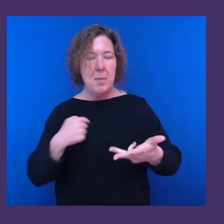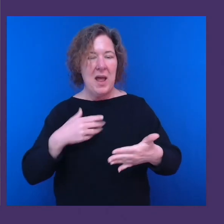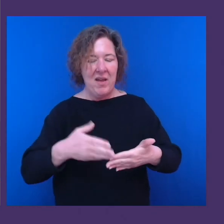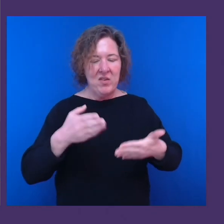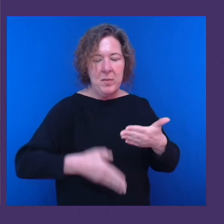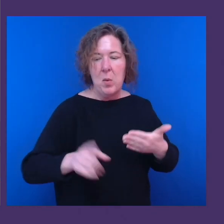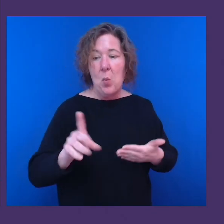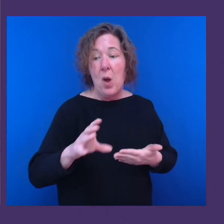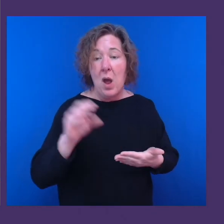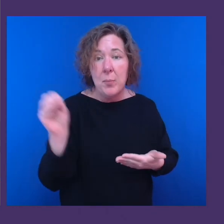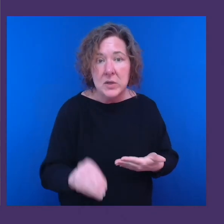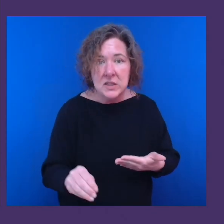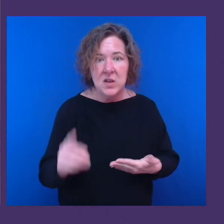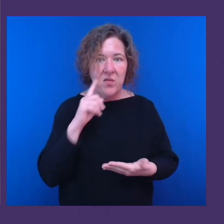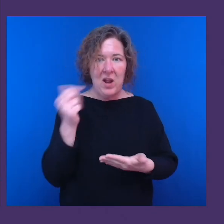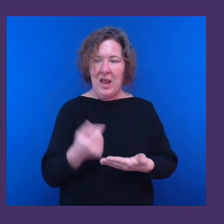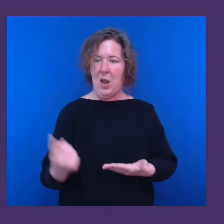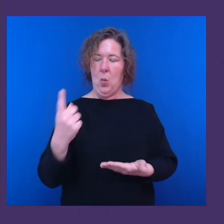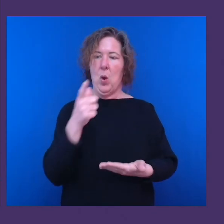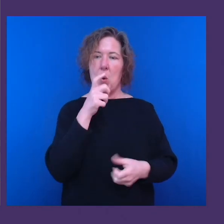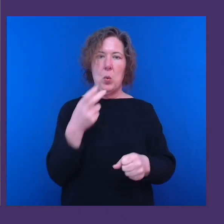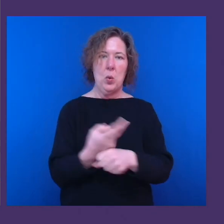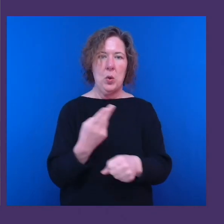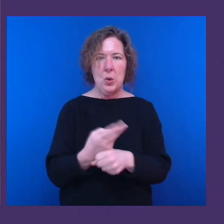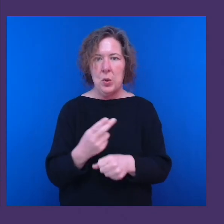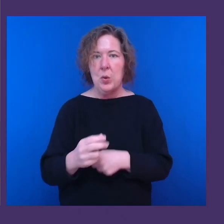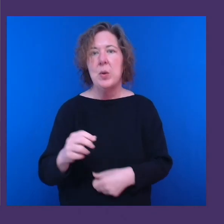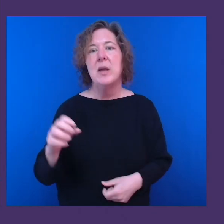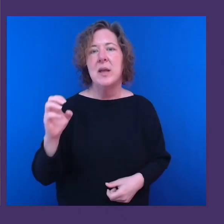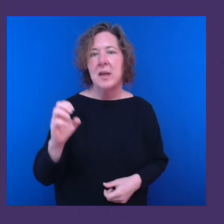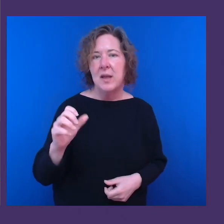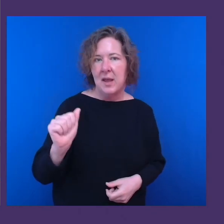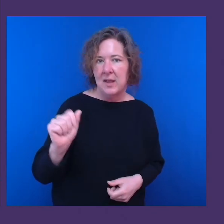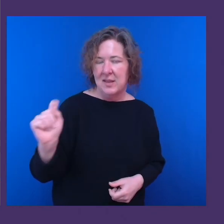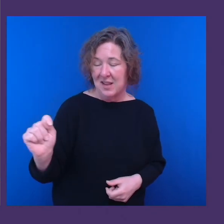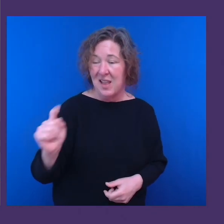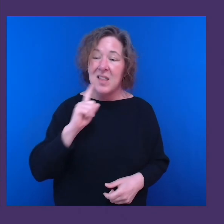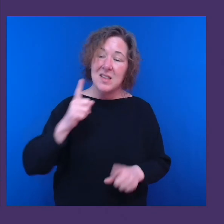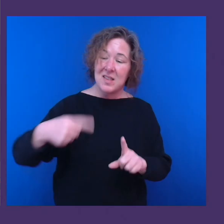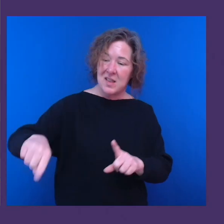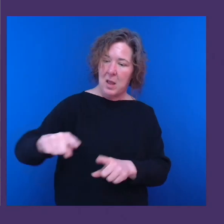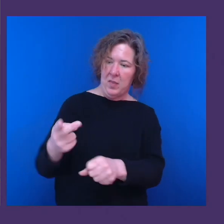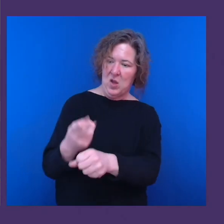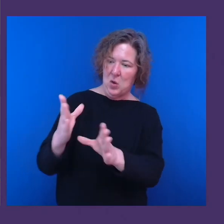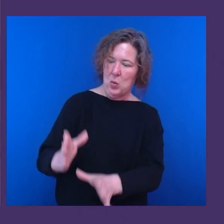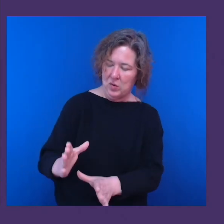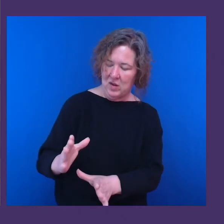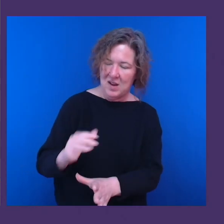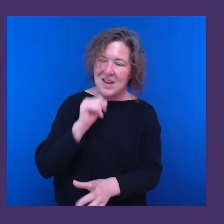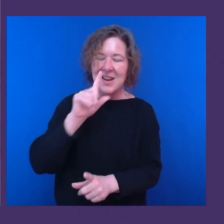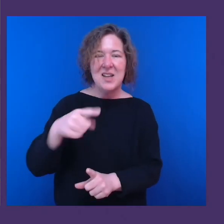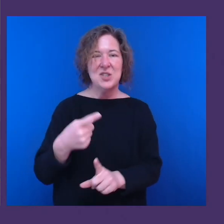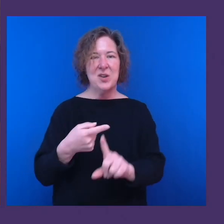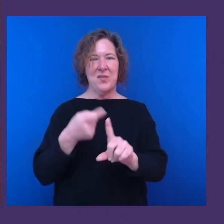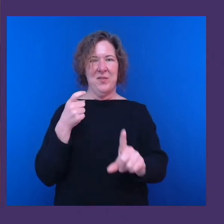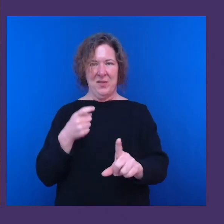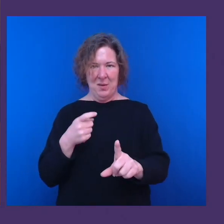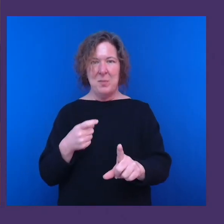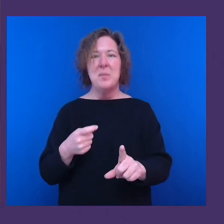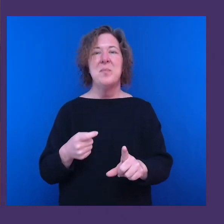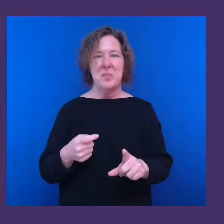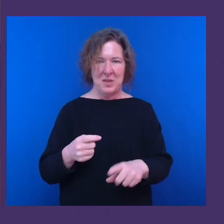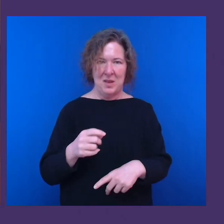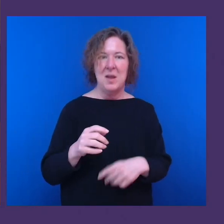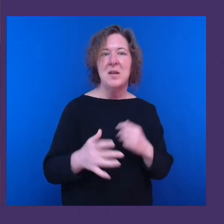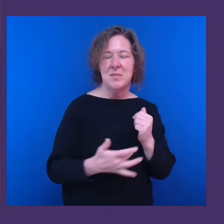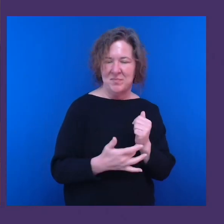100% for anyone who's using an AT. So that puts the focus on the user now and not just talking about it from a WCAG standard. The other one that